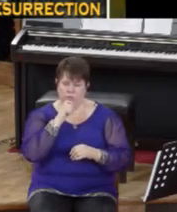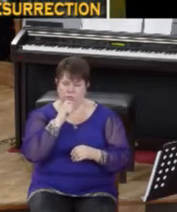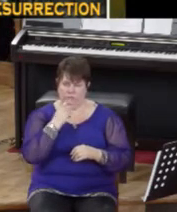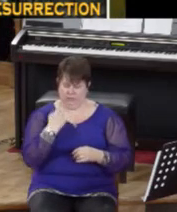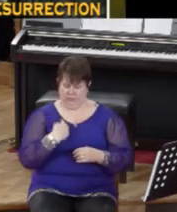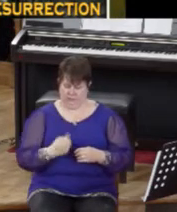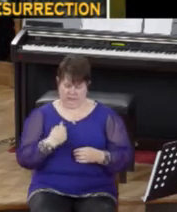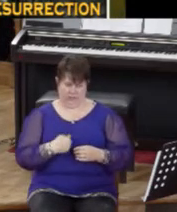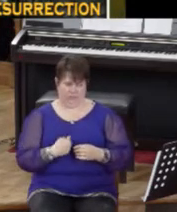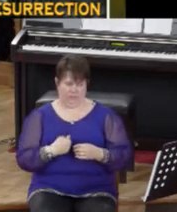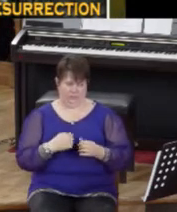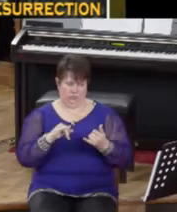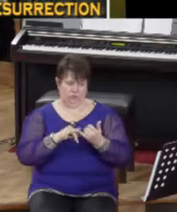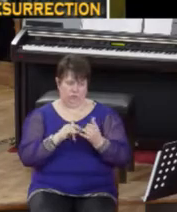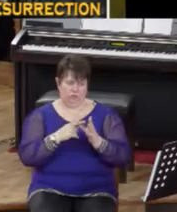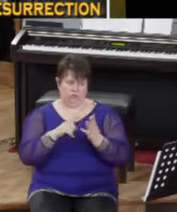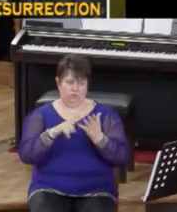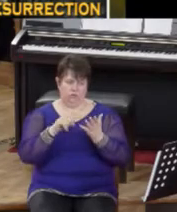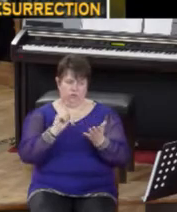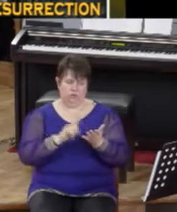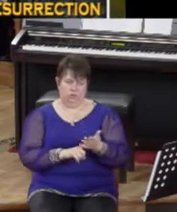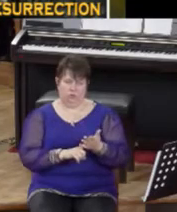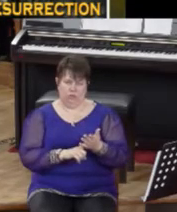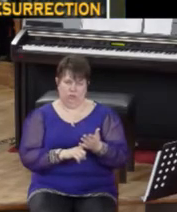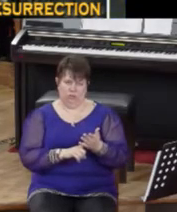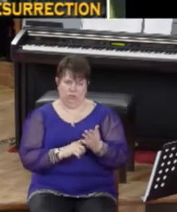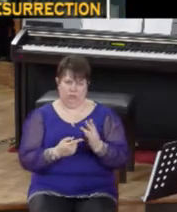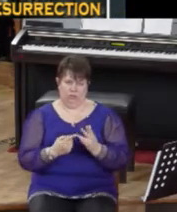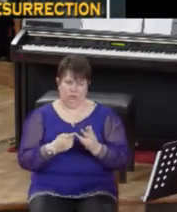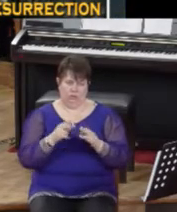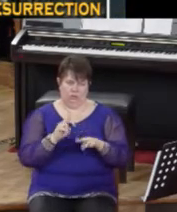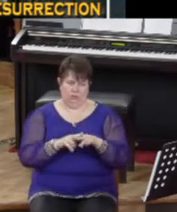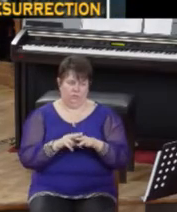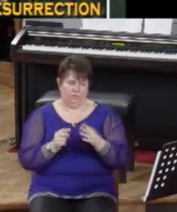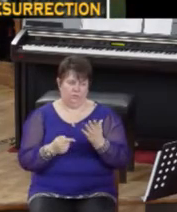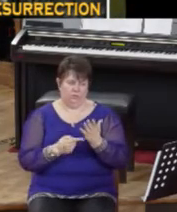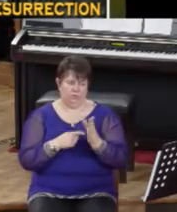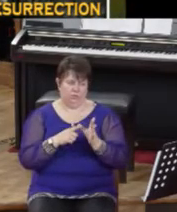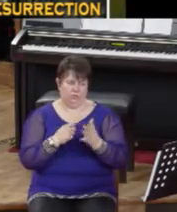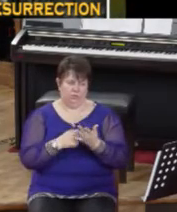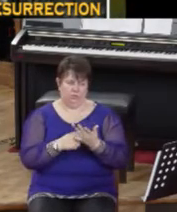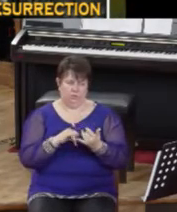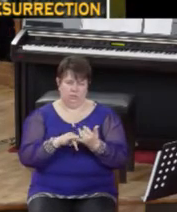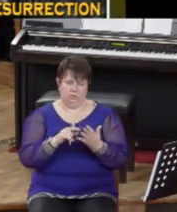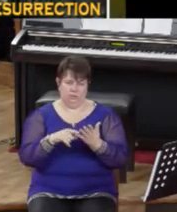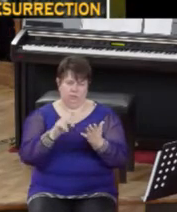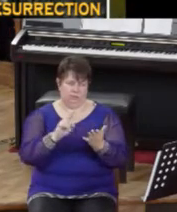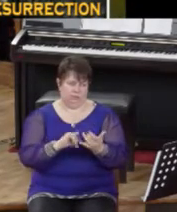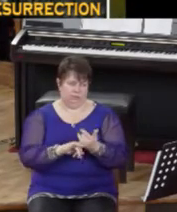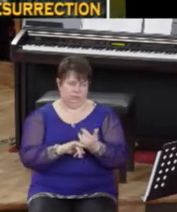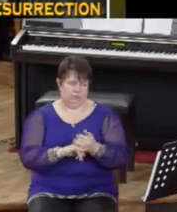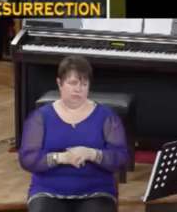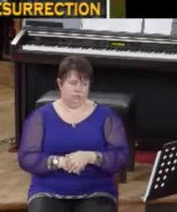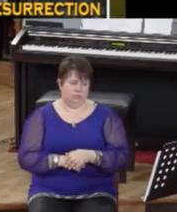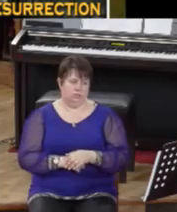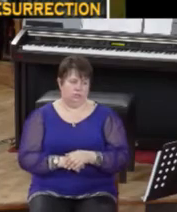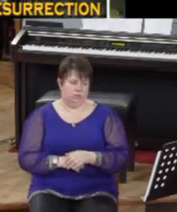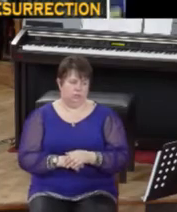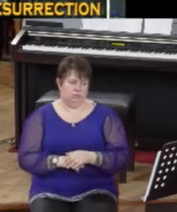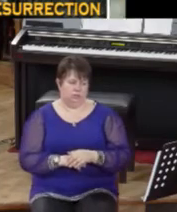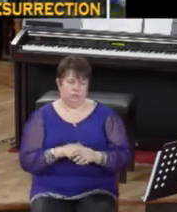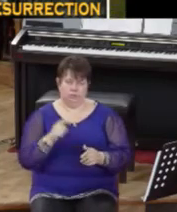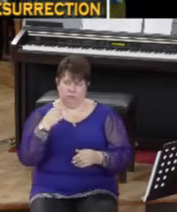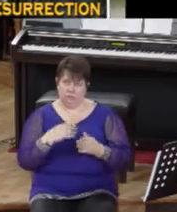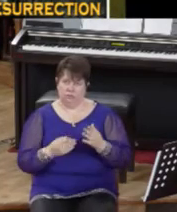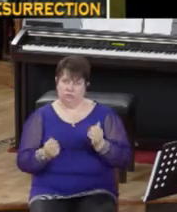calls to the stand himself, Saul of Tarsus, a Pharisee of the Pharisees, and yet someone who had come to understand that the